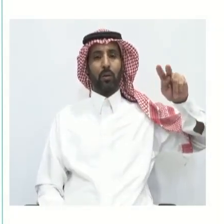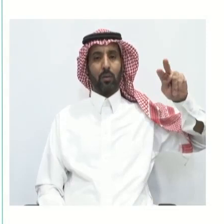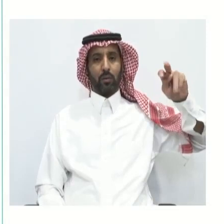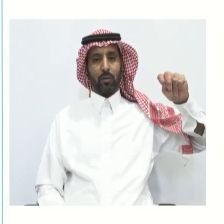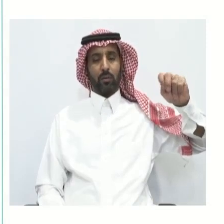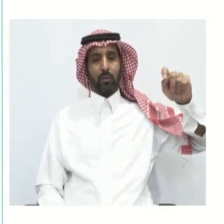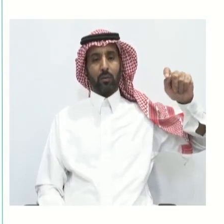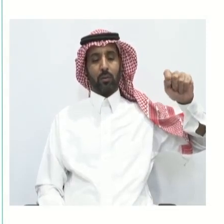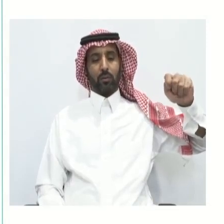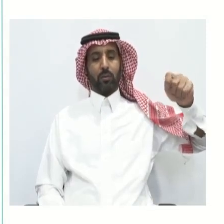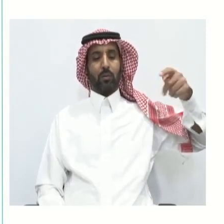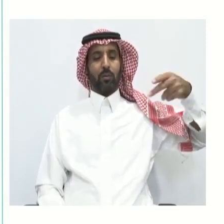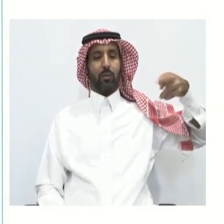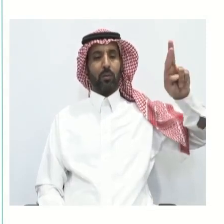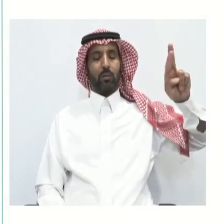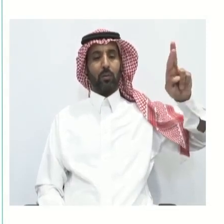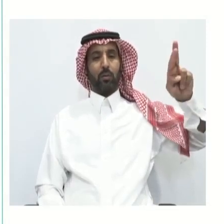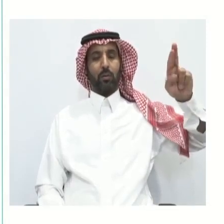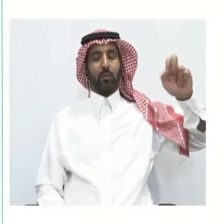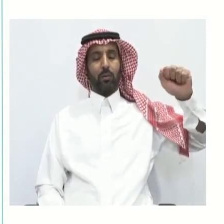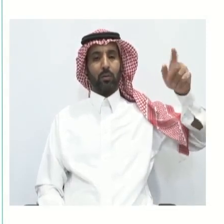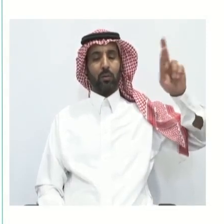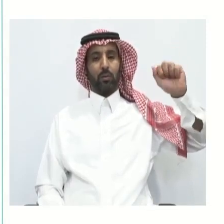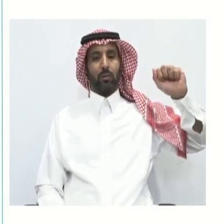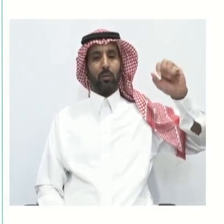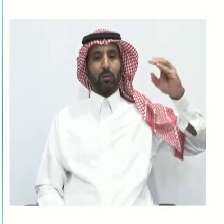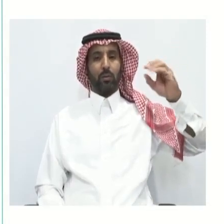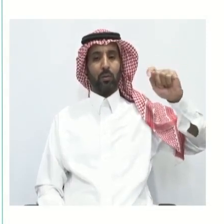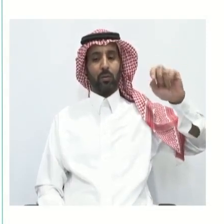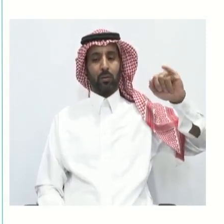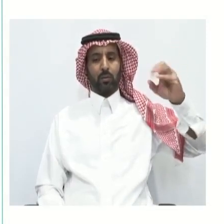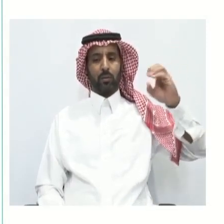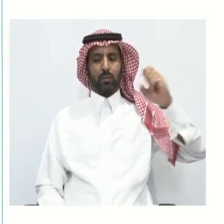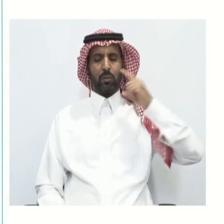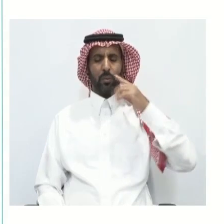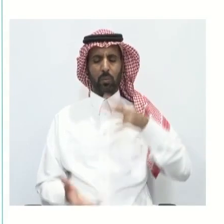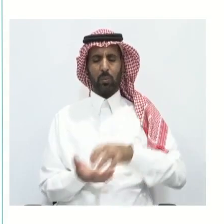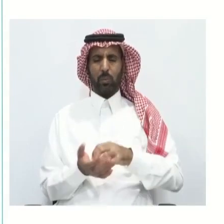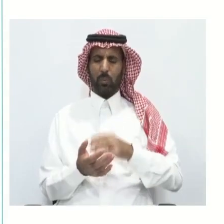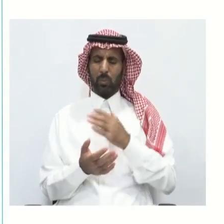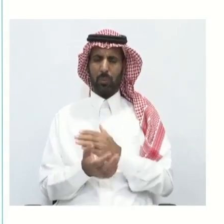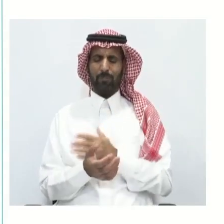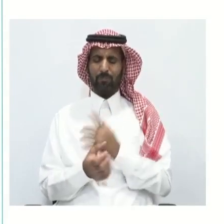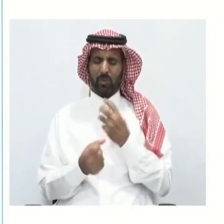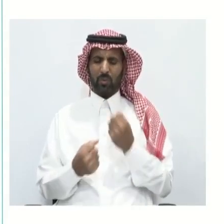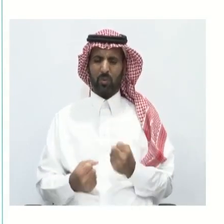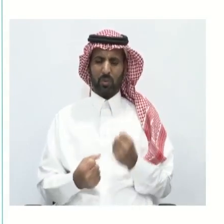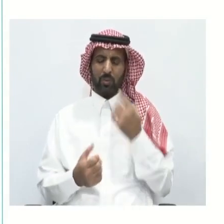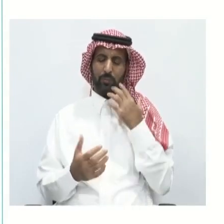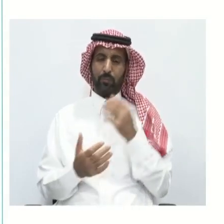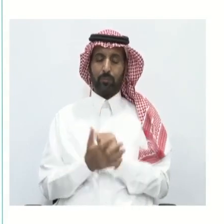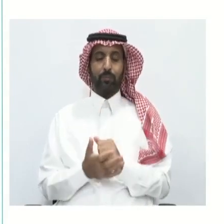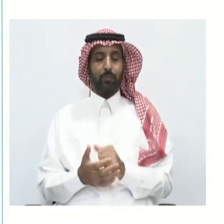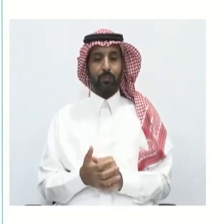the noun. Antarctica is an exotic place. So we are describing the place as an exotic